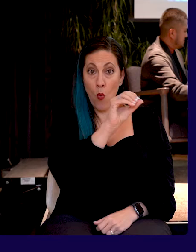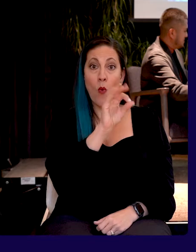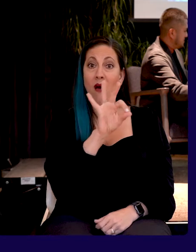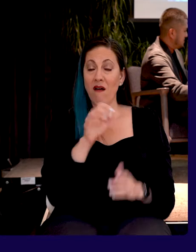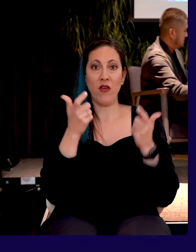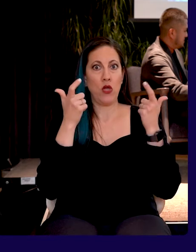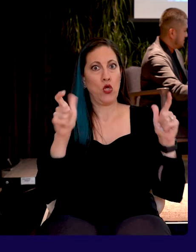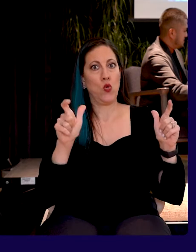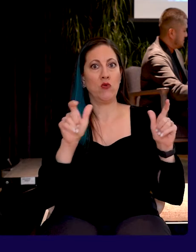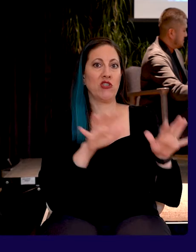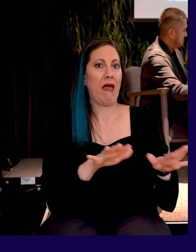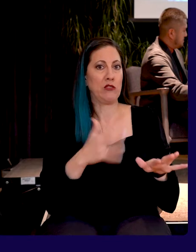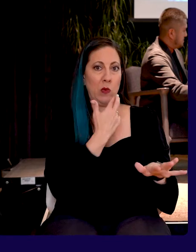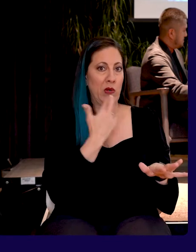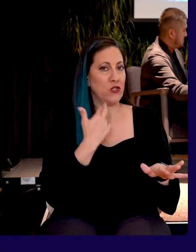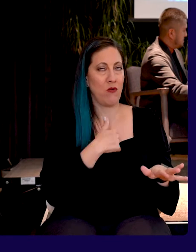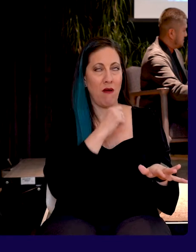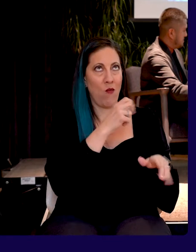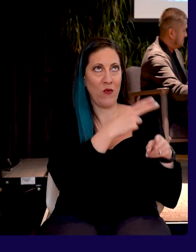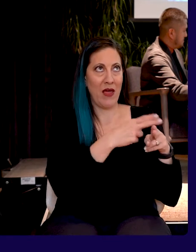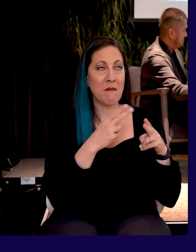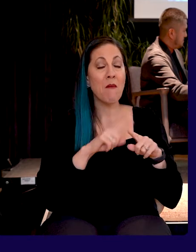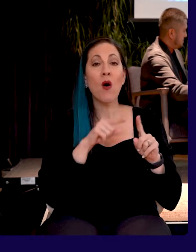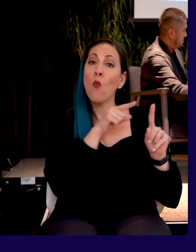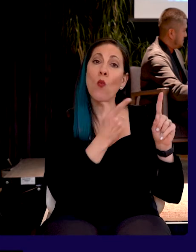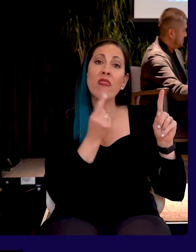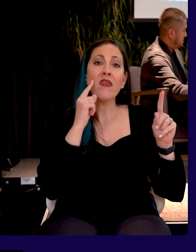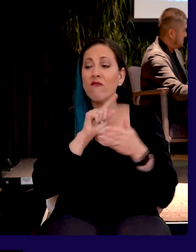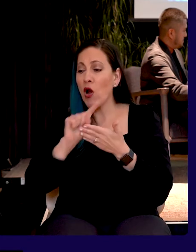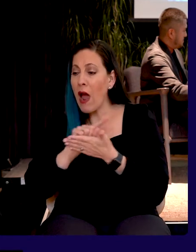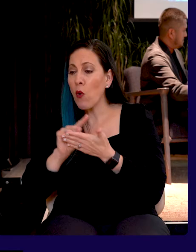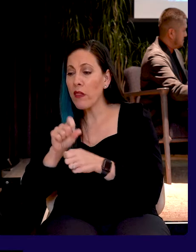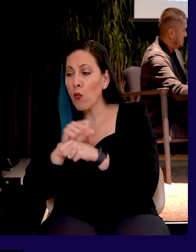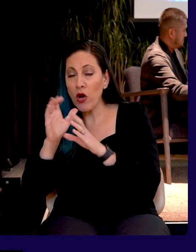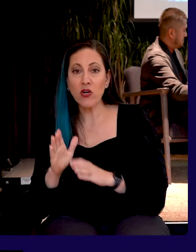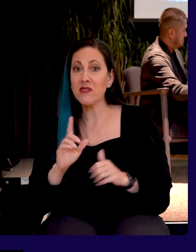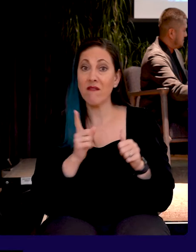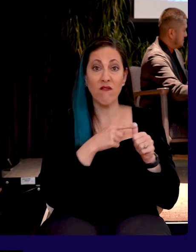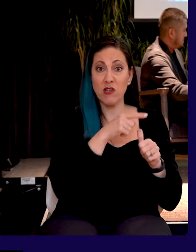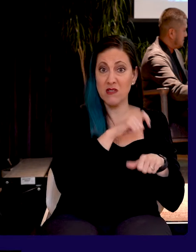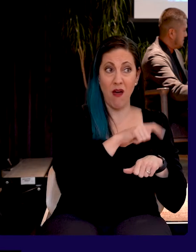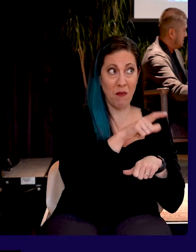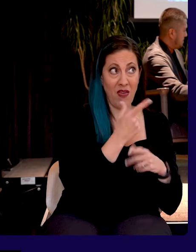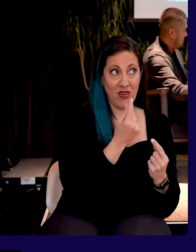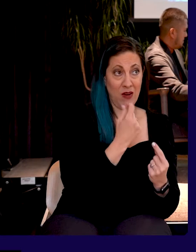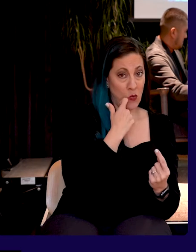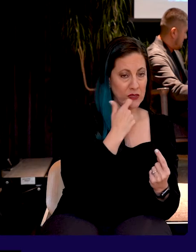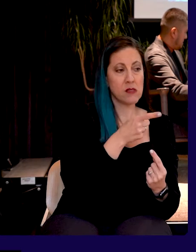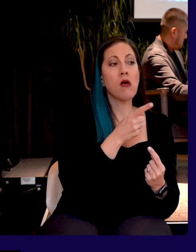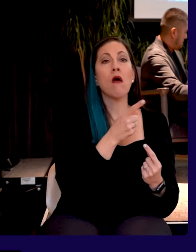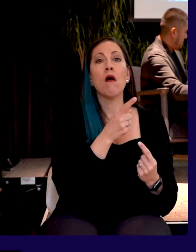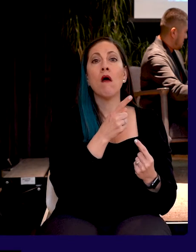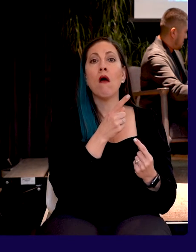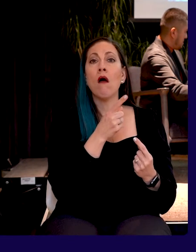restaurant, who I won't name at this time, but what they did for their hourly workers was the first time they had did this is just recently, is that they opened